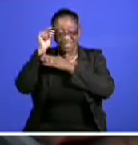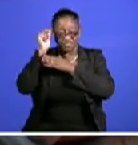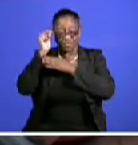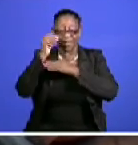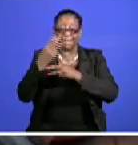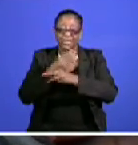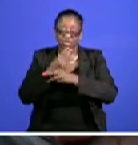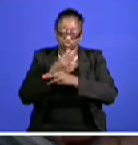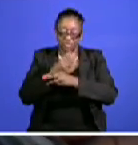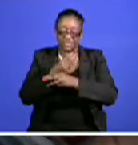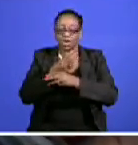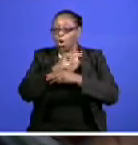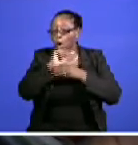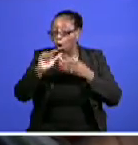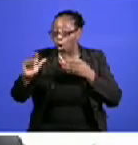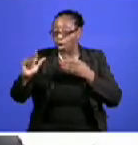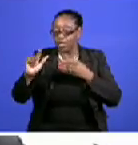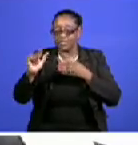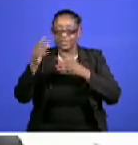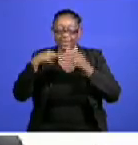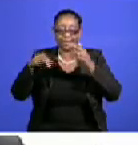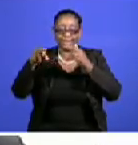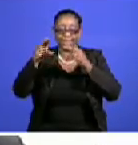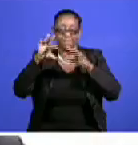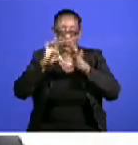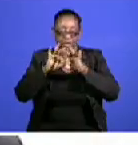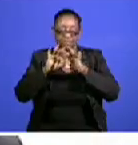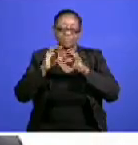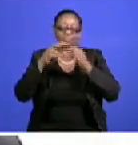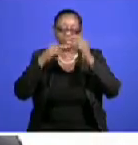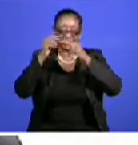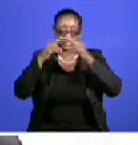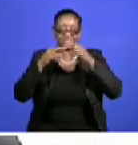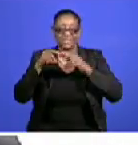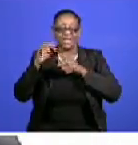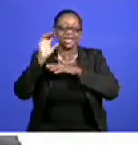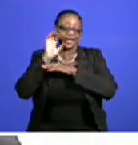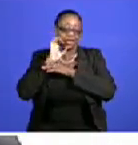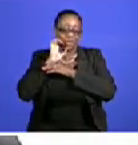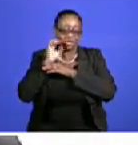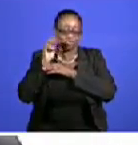ministry, every important building throughout this country. Cleopatra Murphy, CNN Network News.